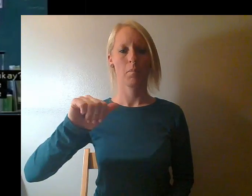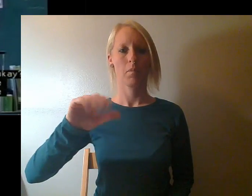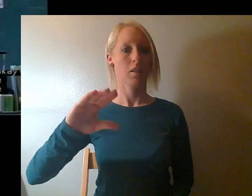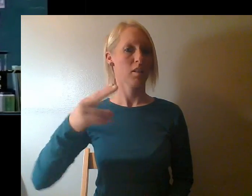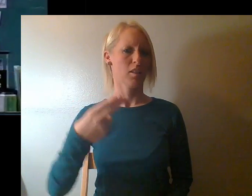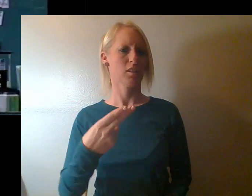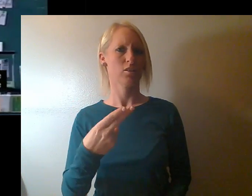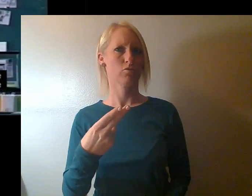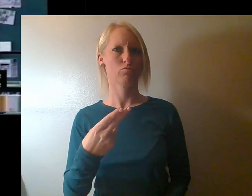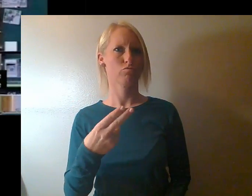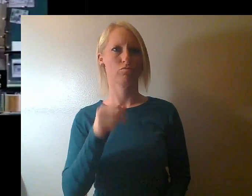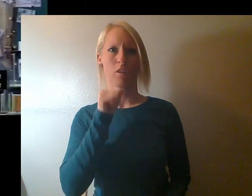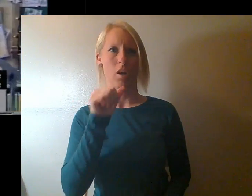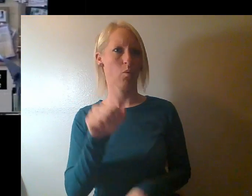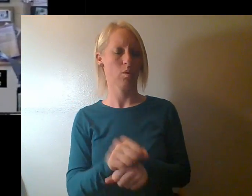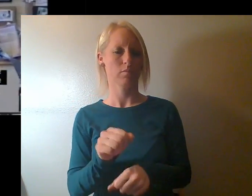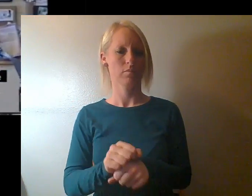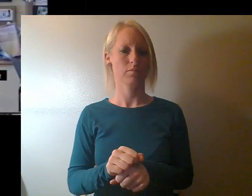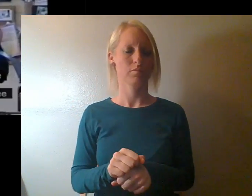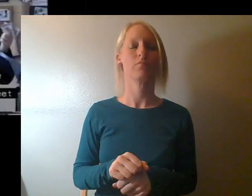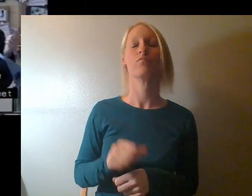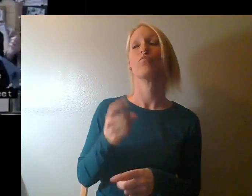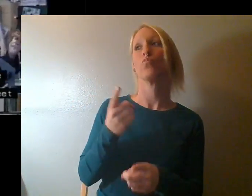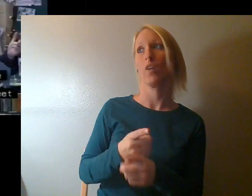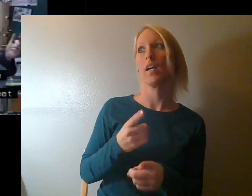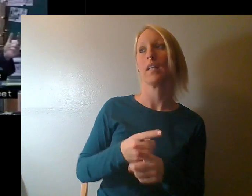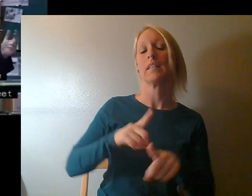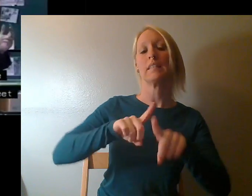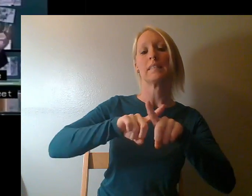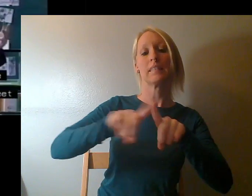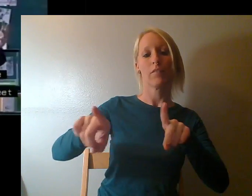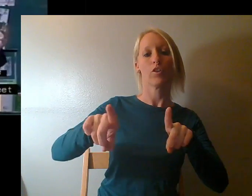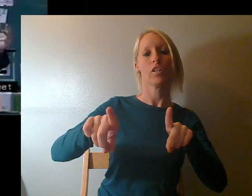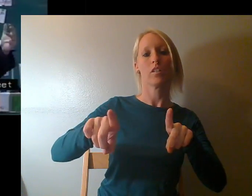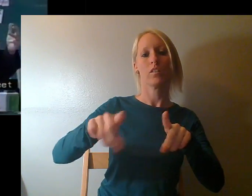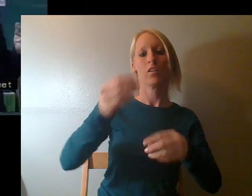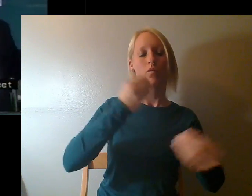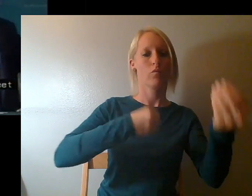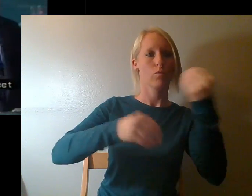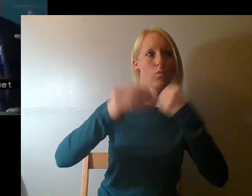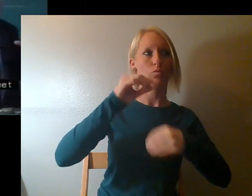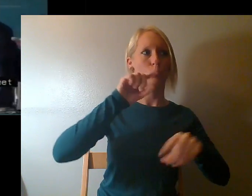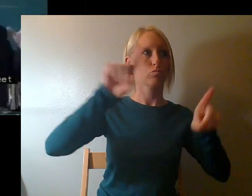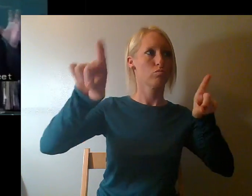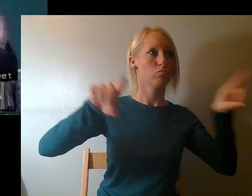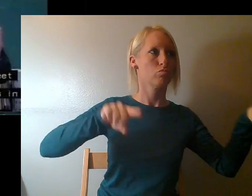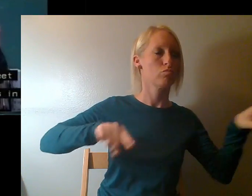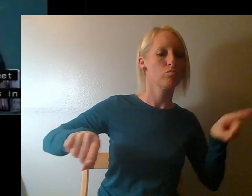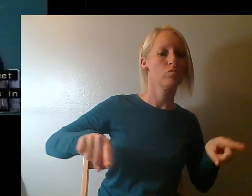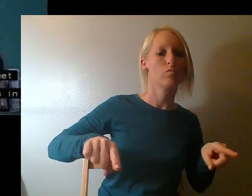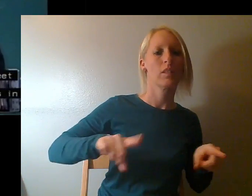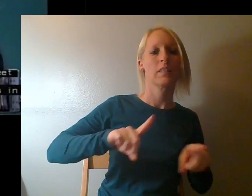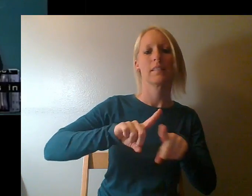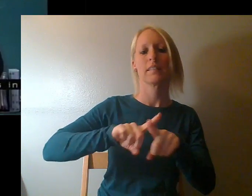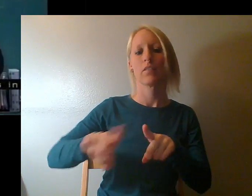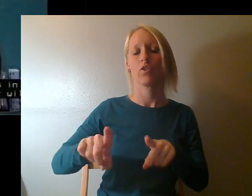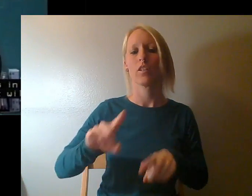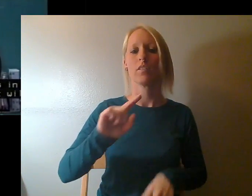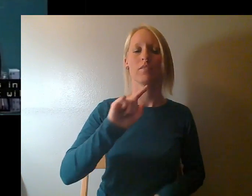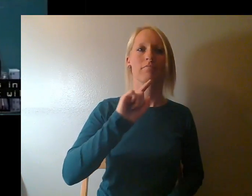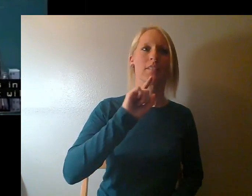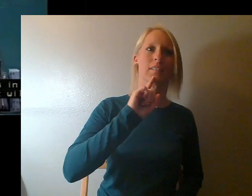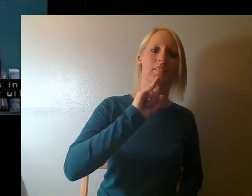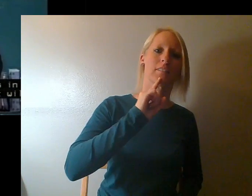have different taste receptors, basically bitter, salt, sweet, and sour. All right, and the food, the chemicals in the food